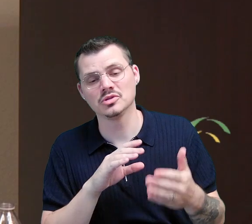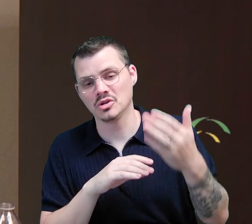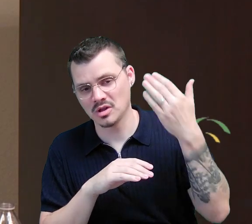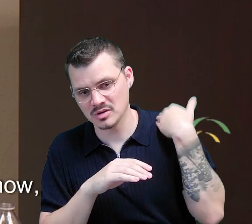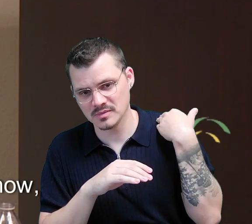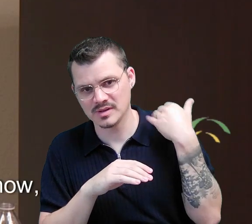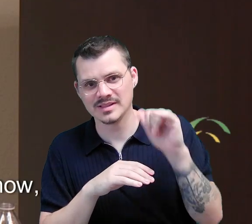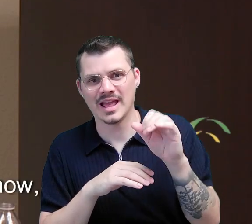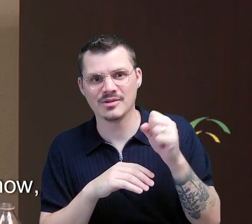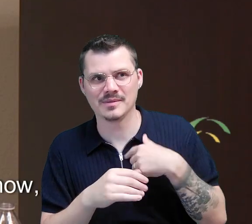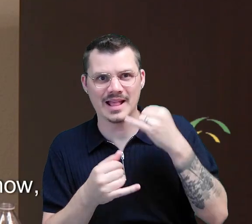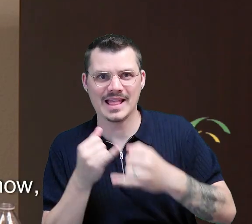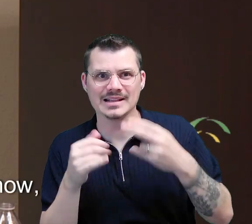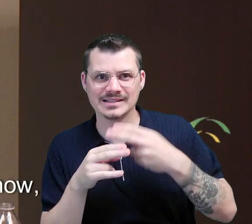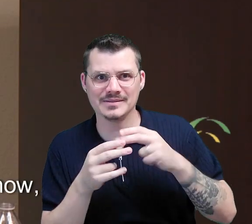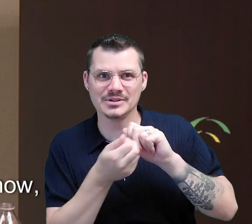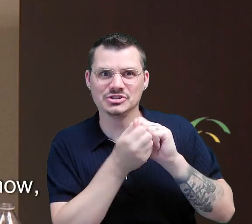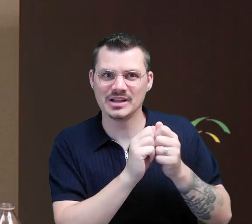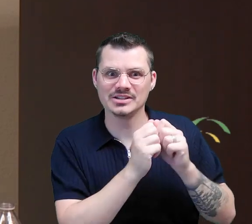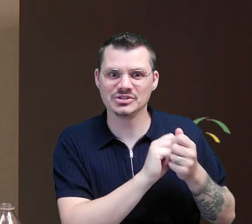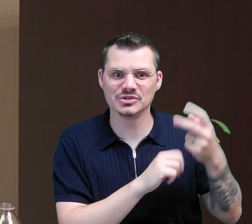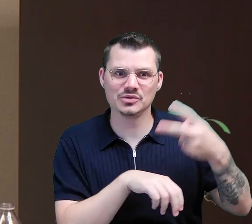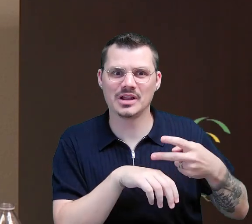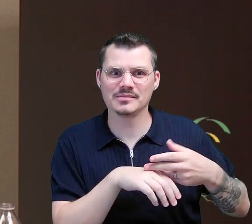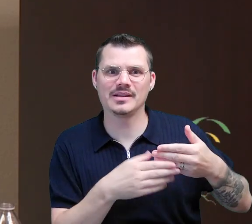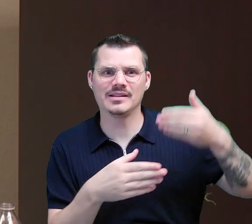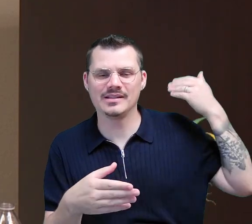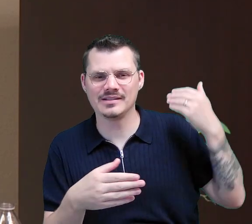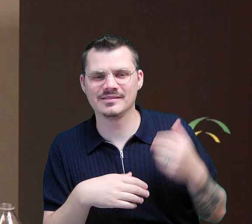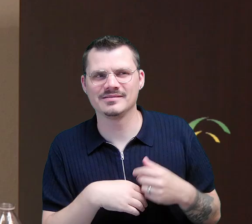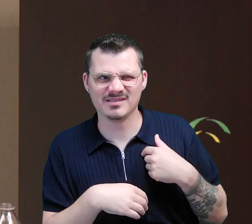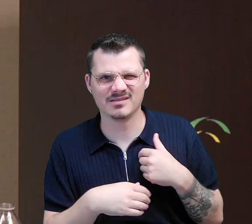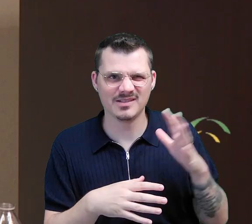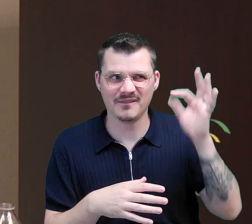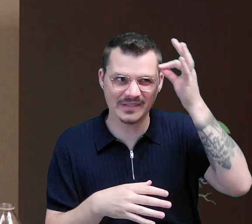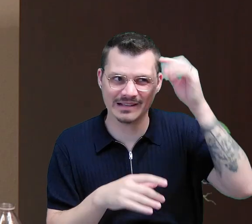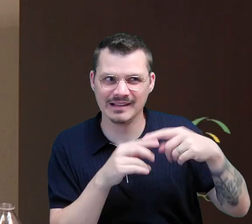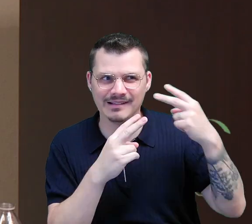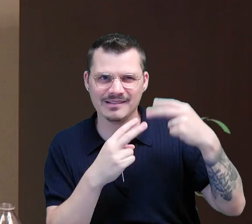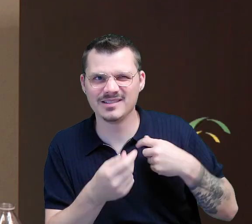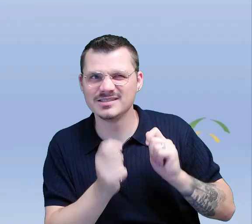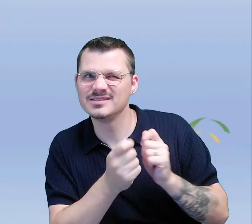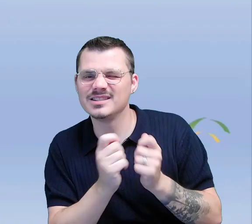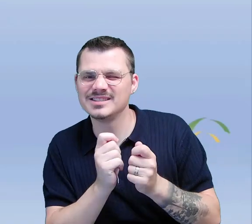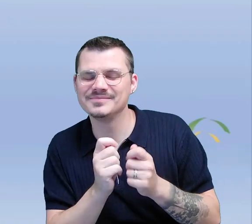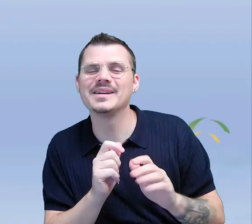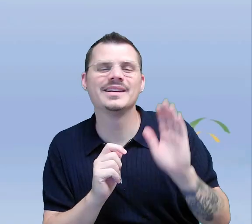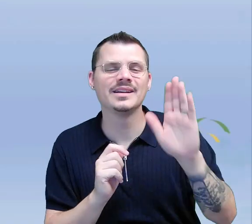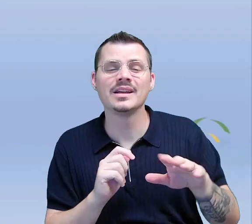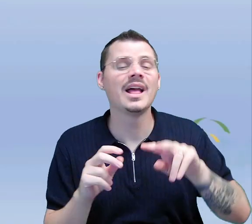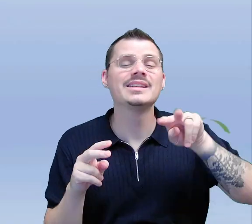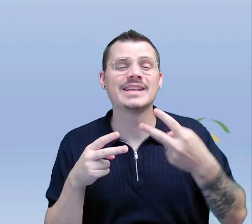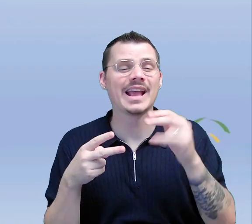time ago. That was 2 last names ago, one step ahead of the feds. But anyways, the second